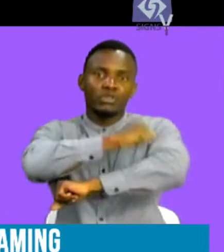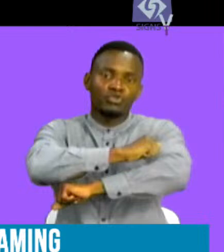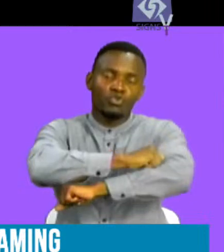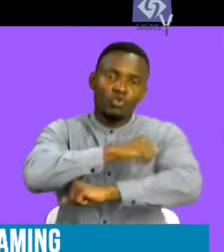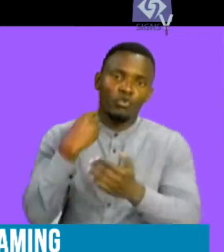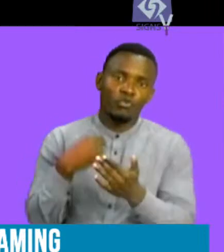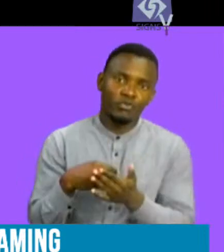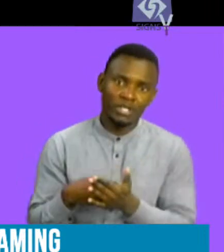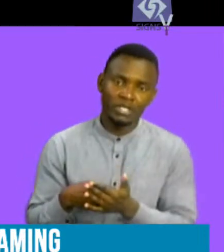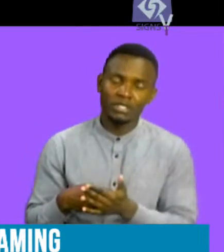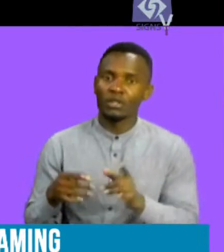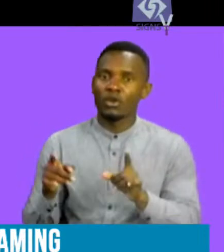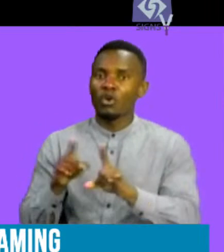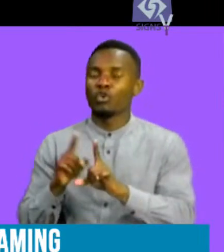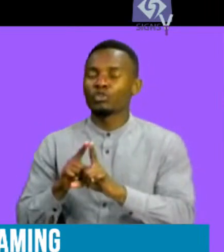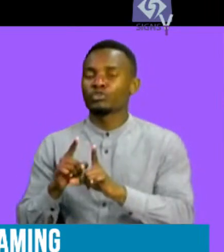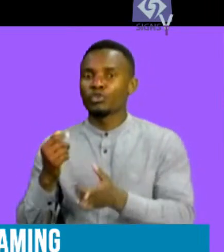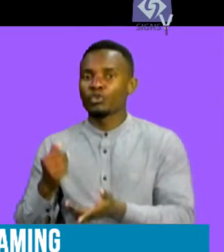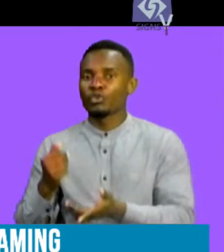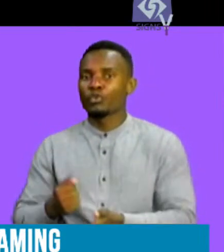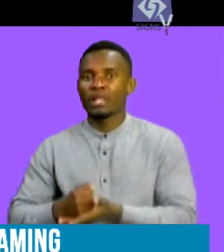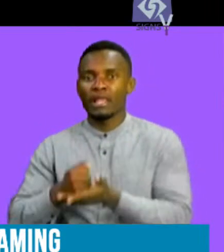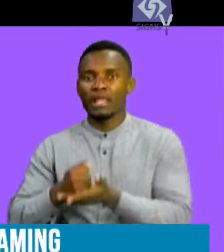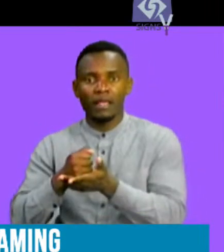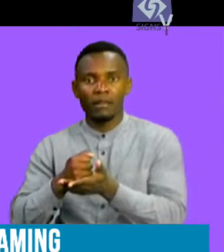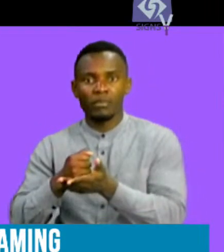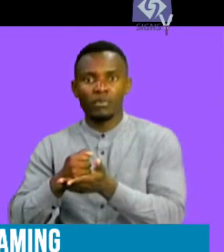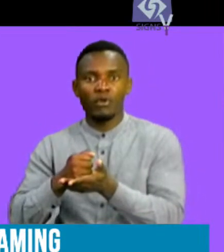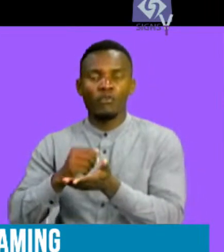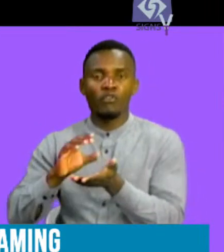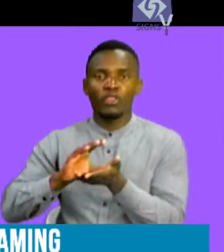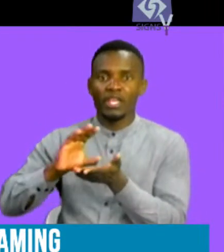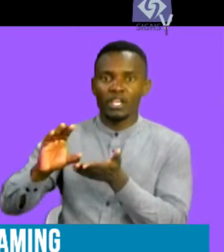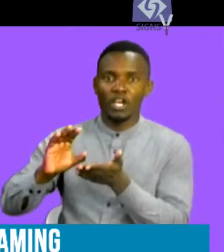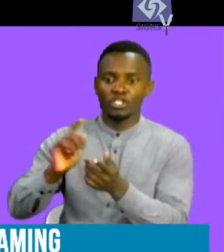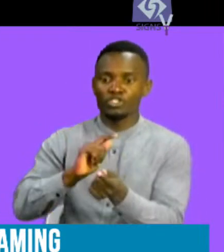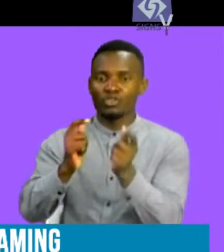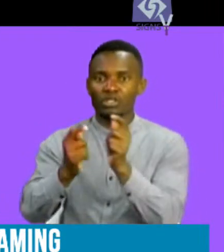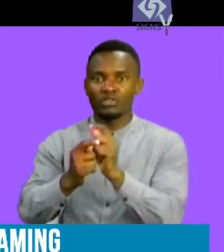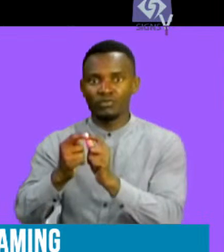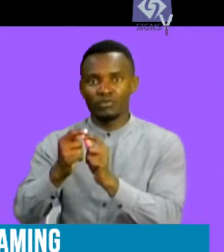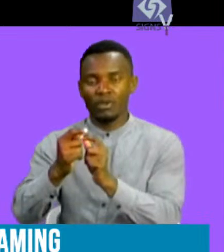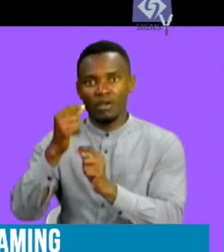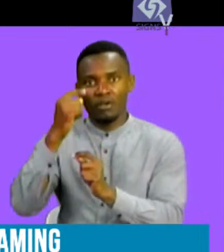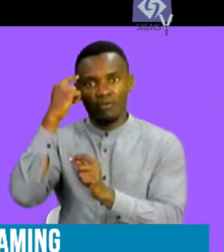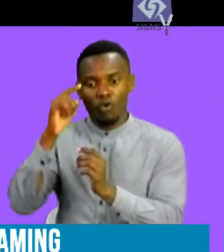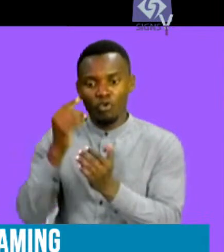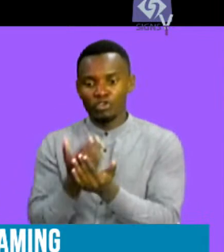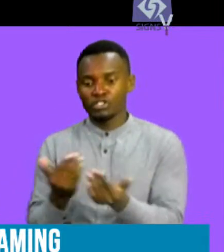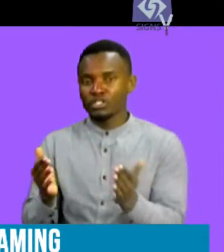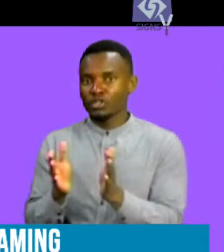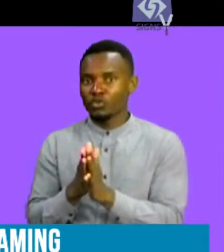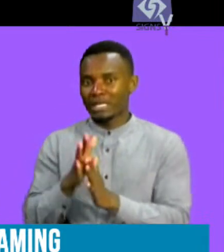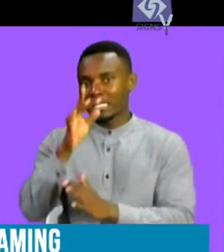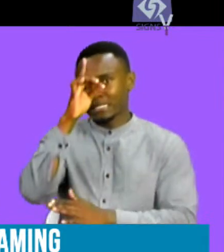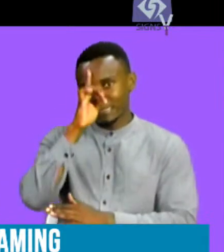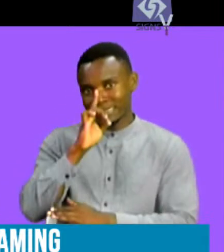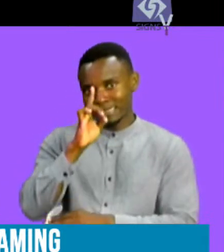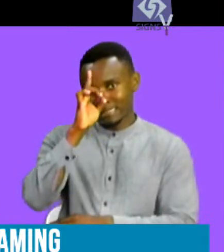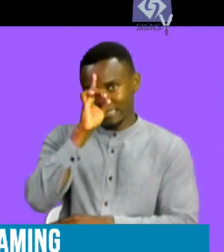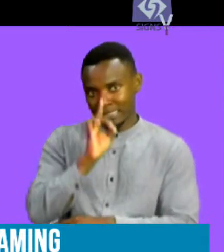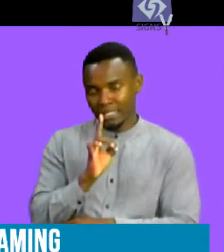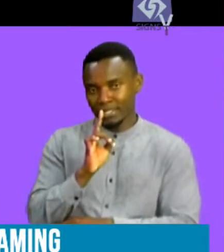It provides assistance for the cash transfer fund for children with severe disabilities